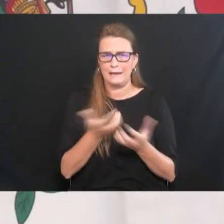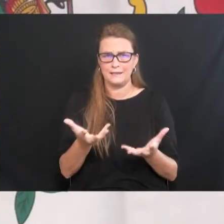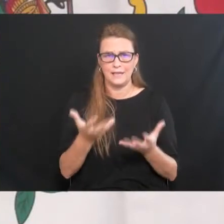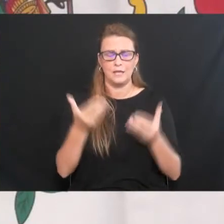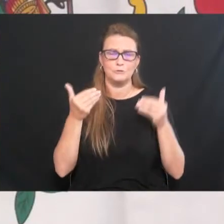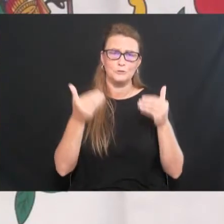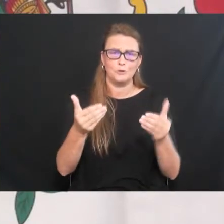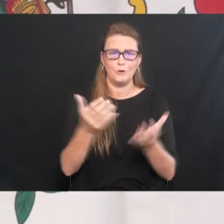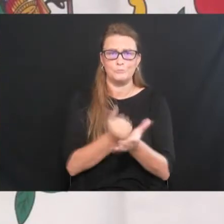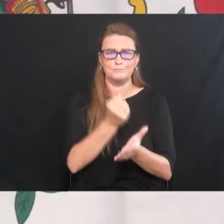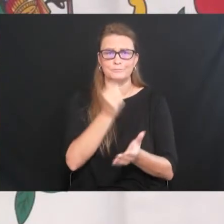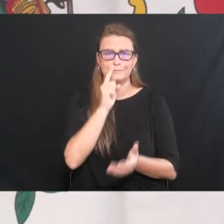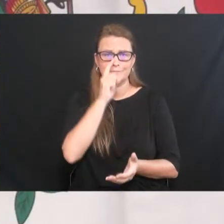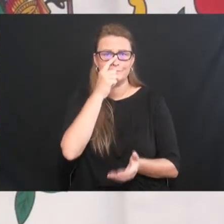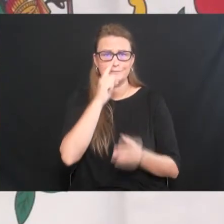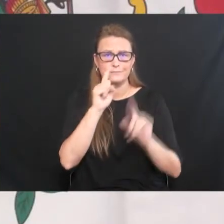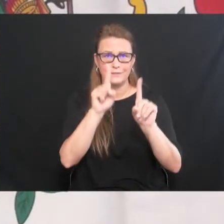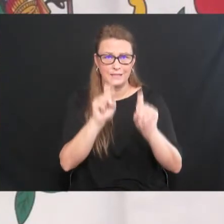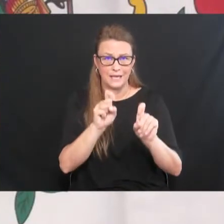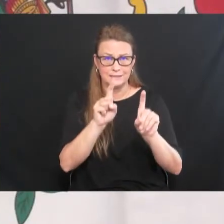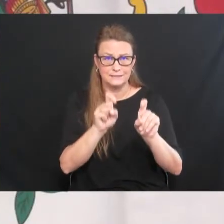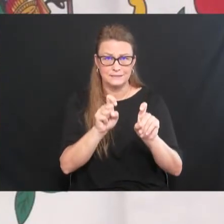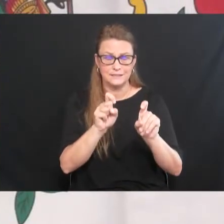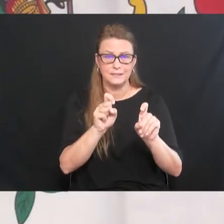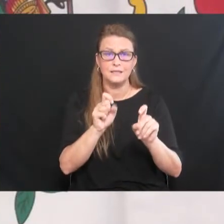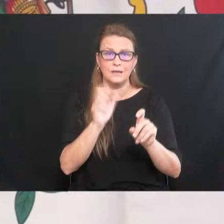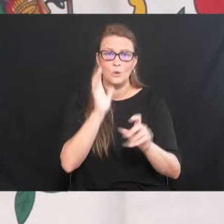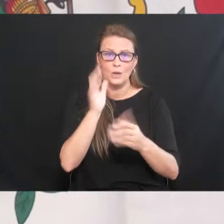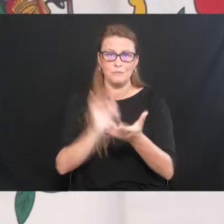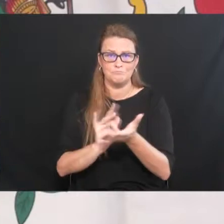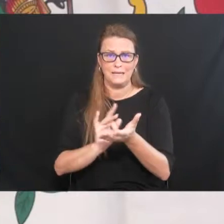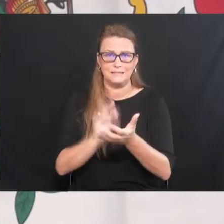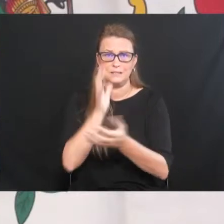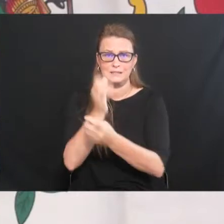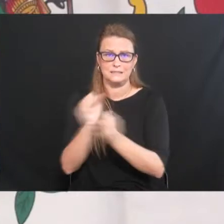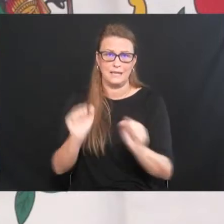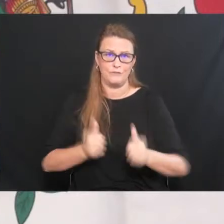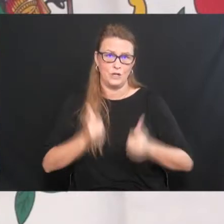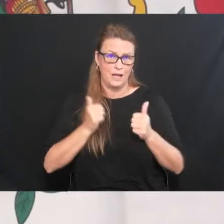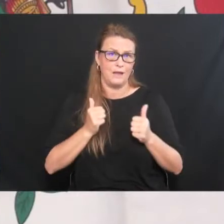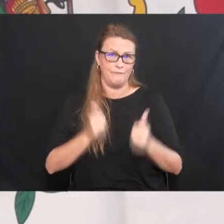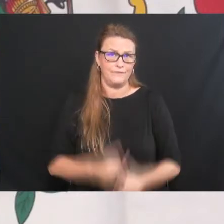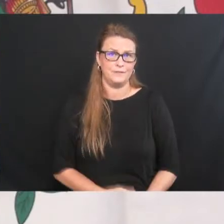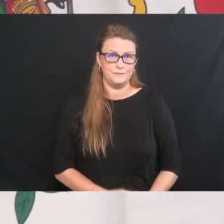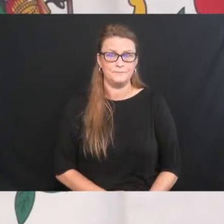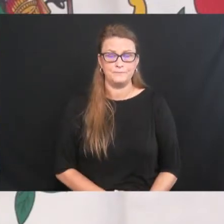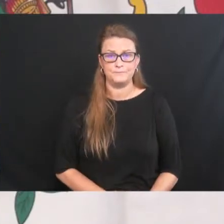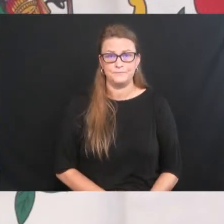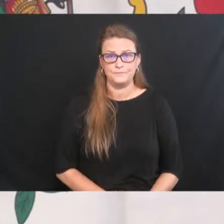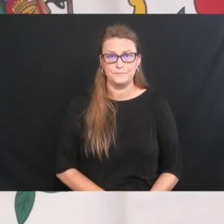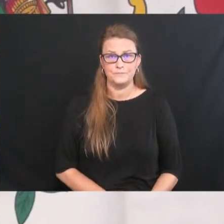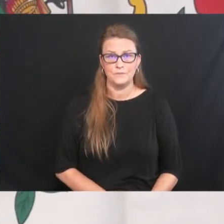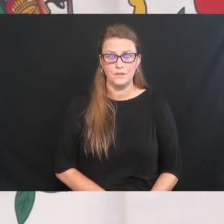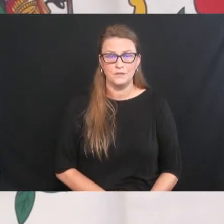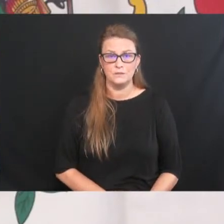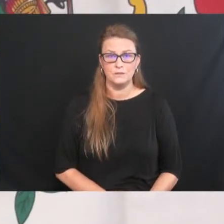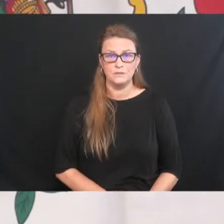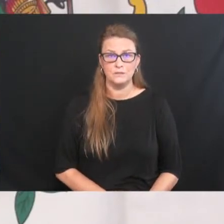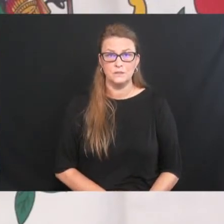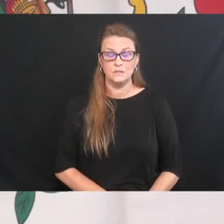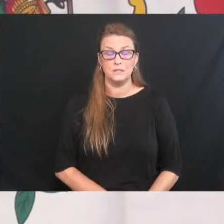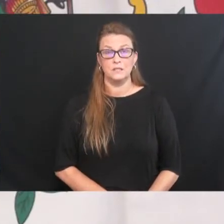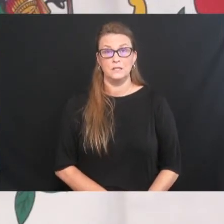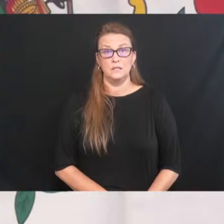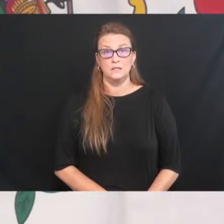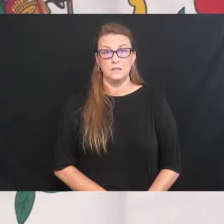will save your life, and they'll stop this thing. At least we hope and pray they will. From the standpoint of wearing a